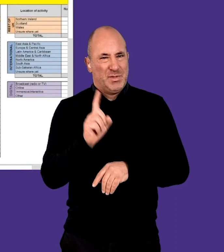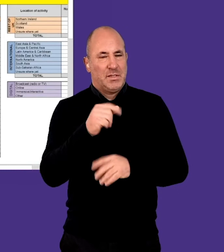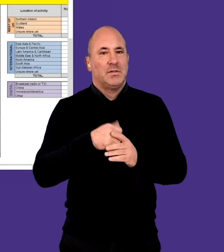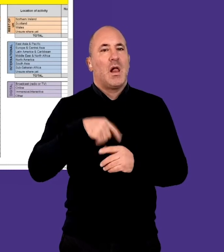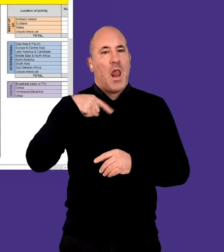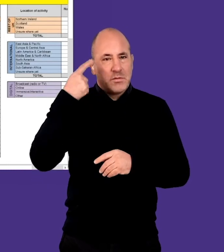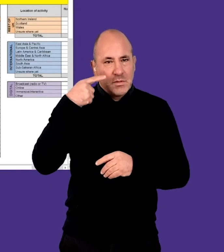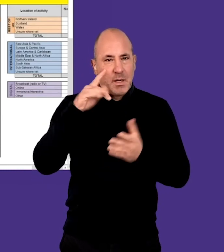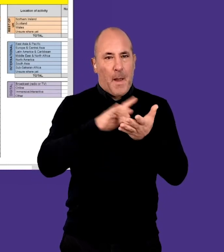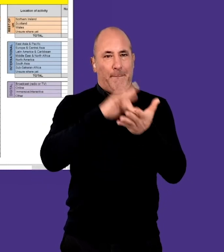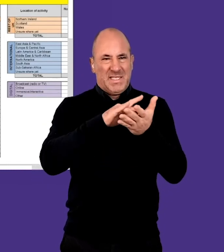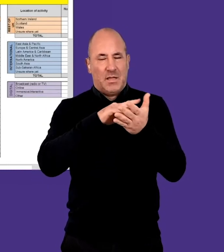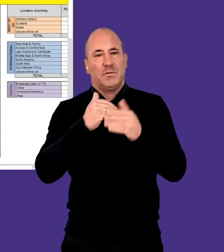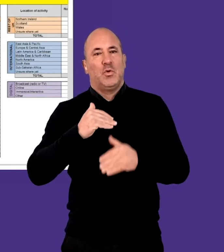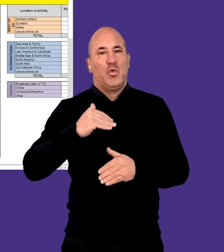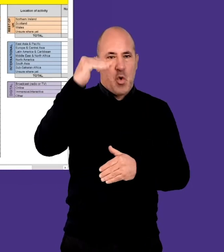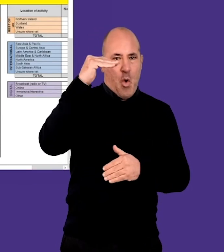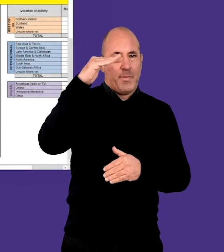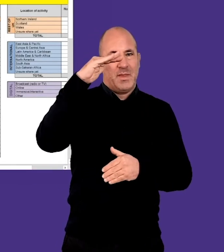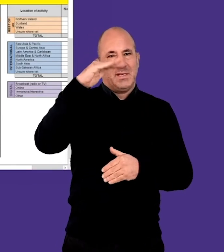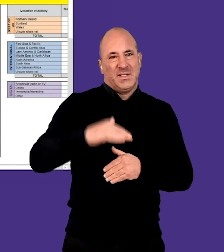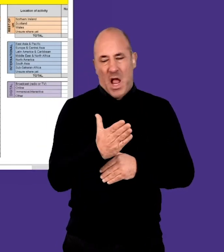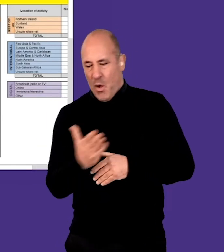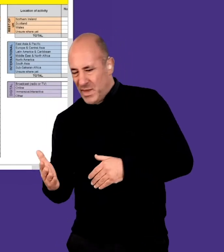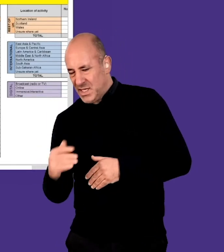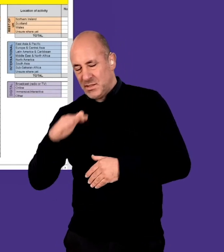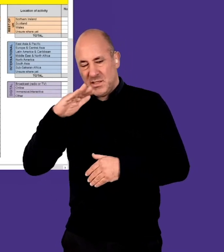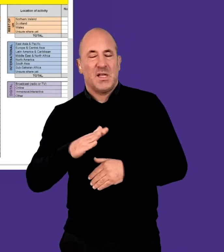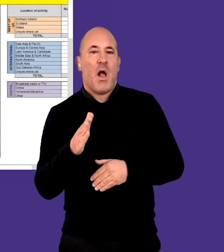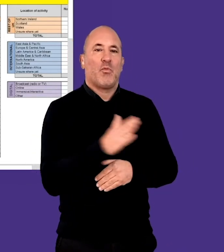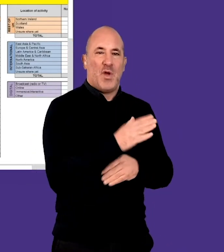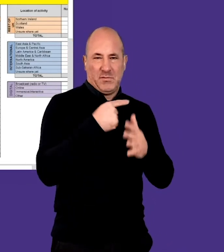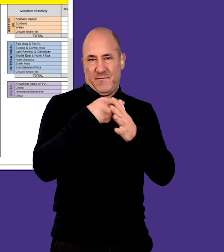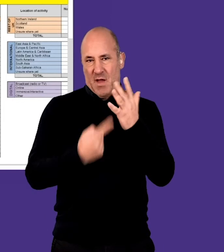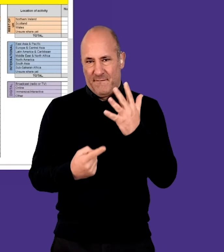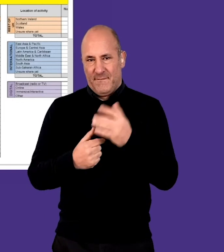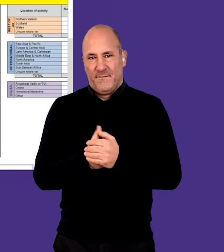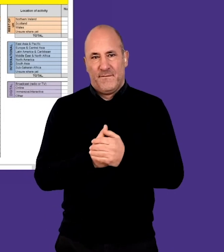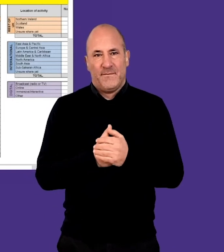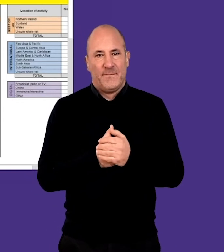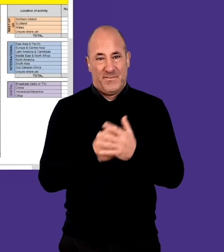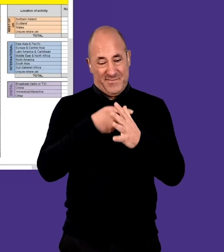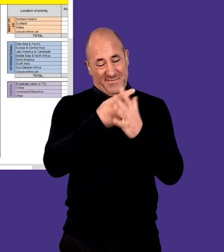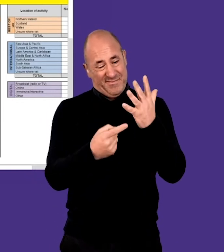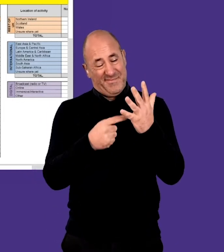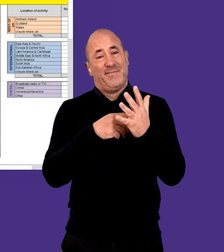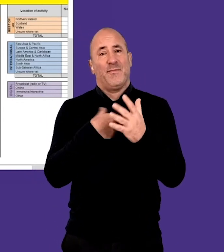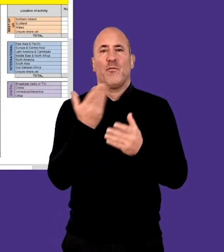the 5 English regions: London, the Midlands, the North, the South East, and the South